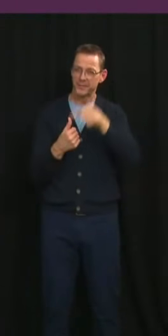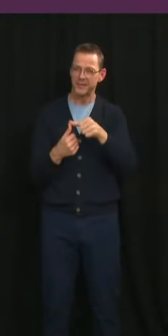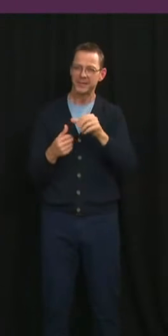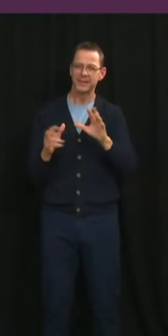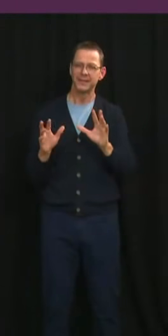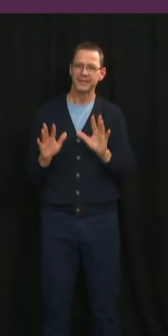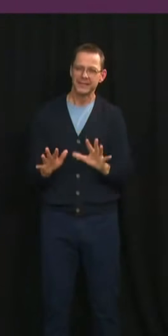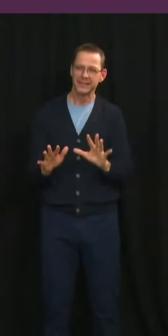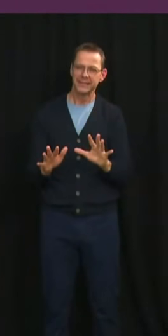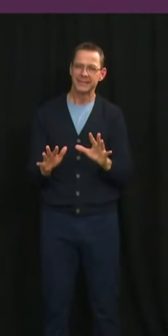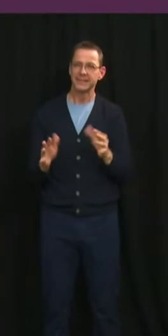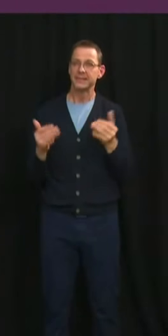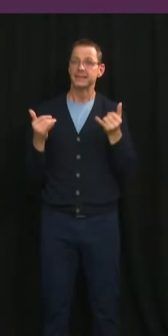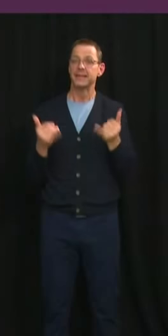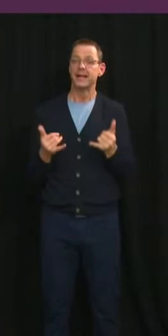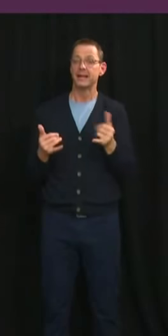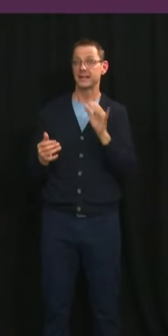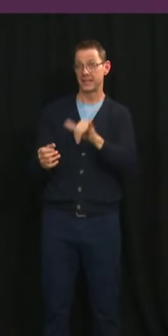a given time.